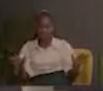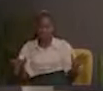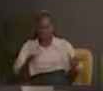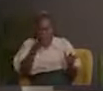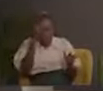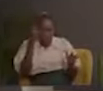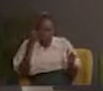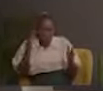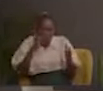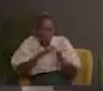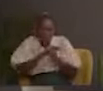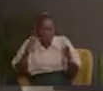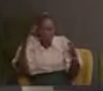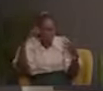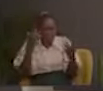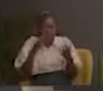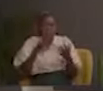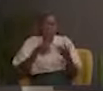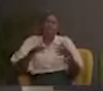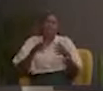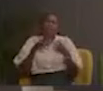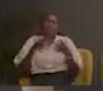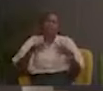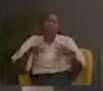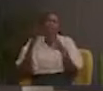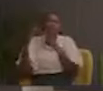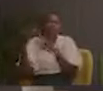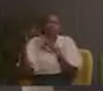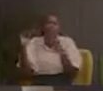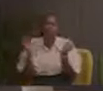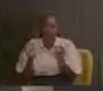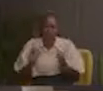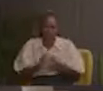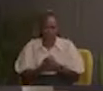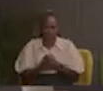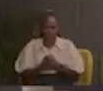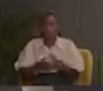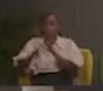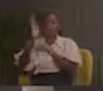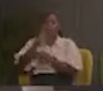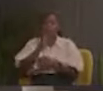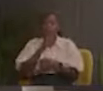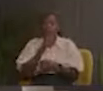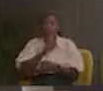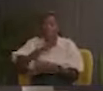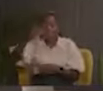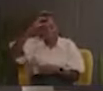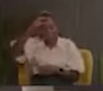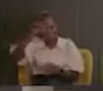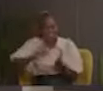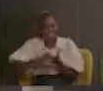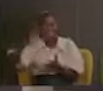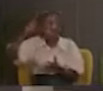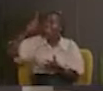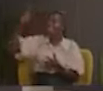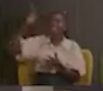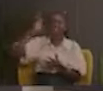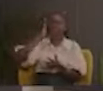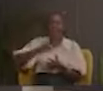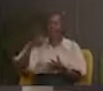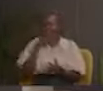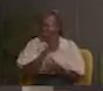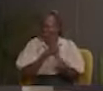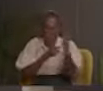to her. And yet God said, I've commanded her. God is not a man that he should lie.